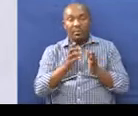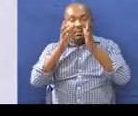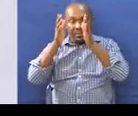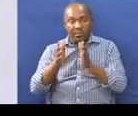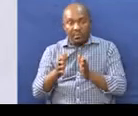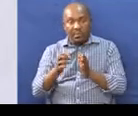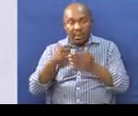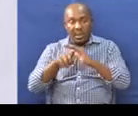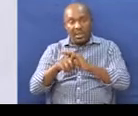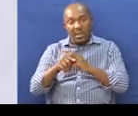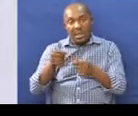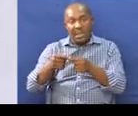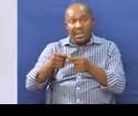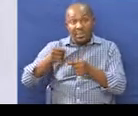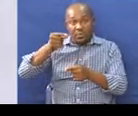containing